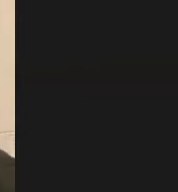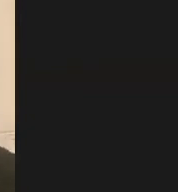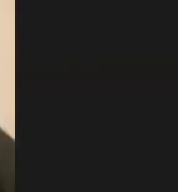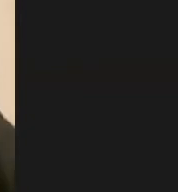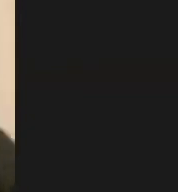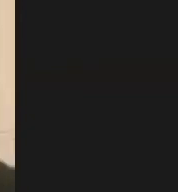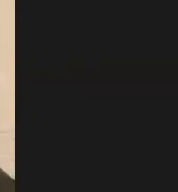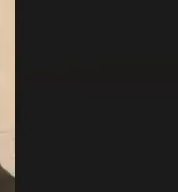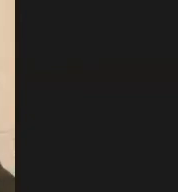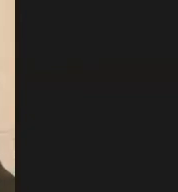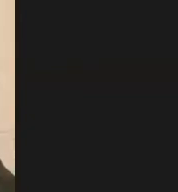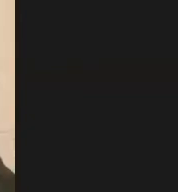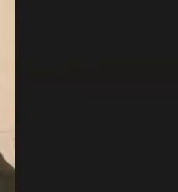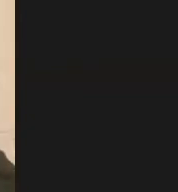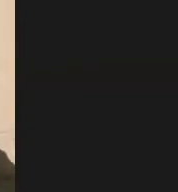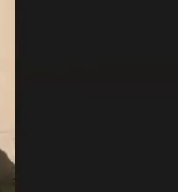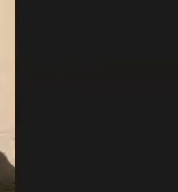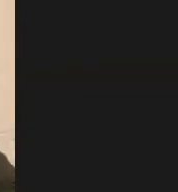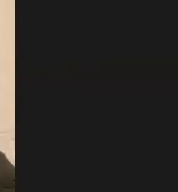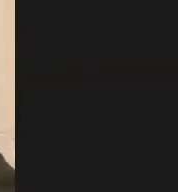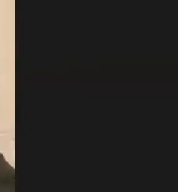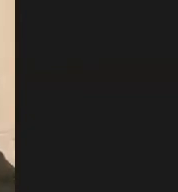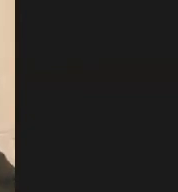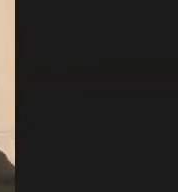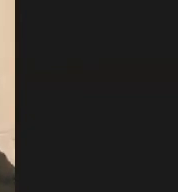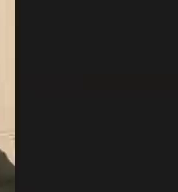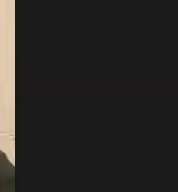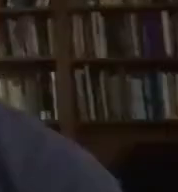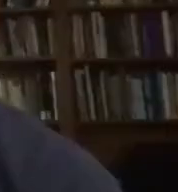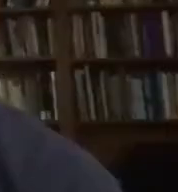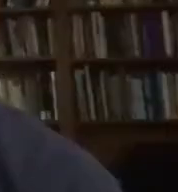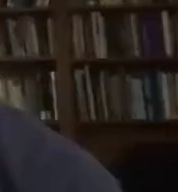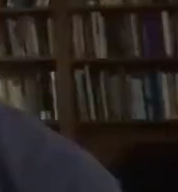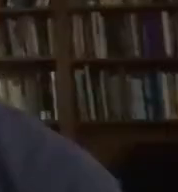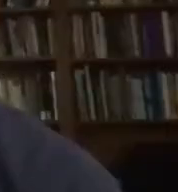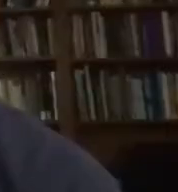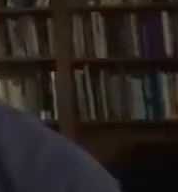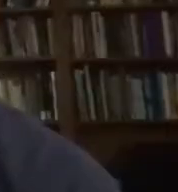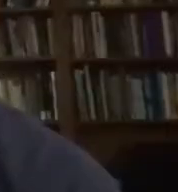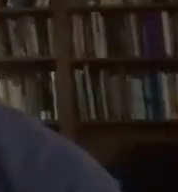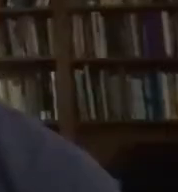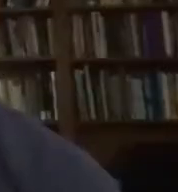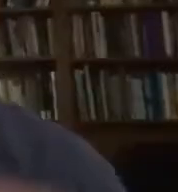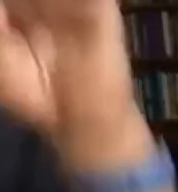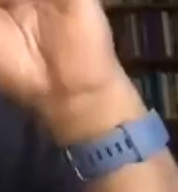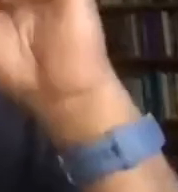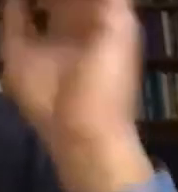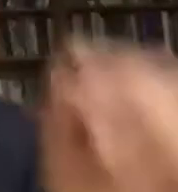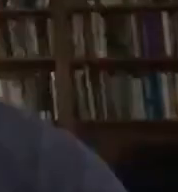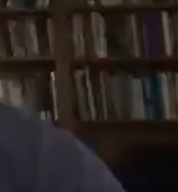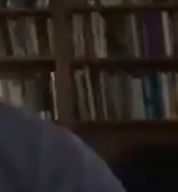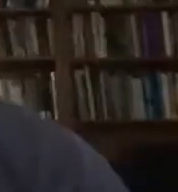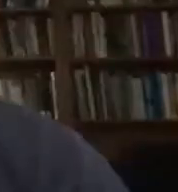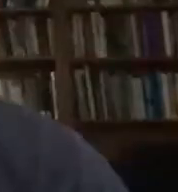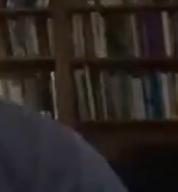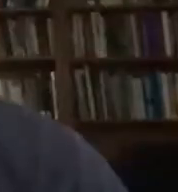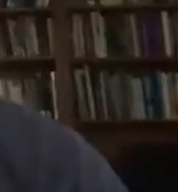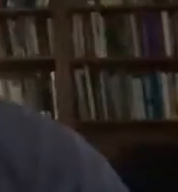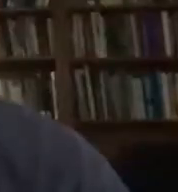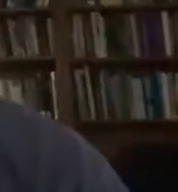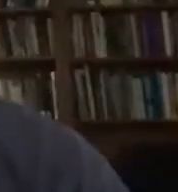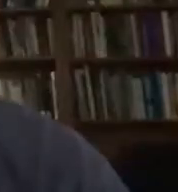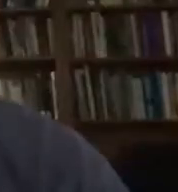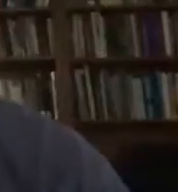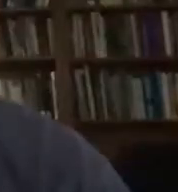just keeps it a couple of videos on the screen for you. We have a lot of co-hosts in the background making sure security is okay.